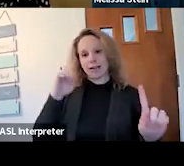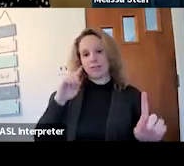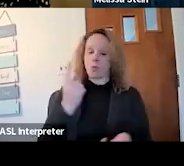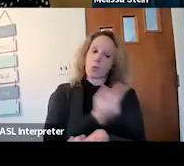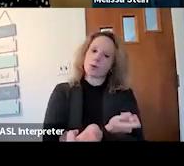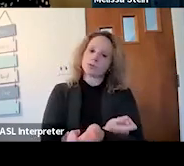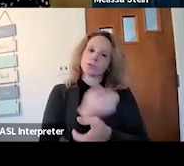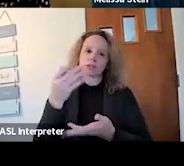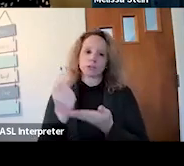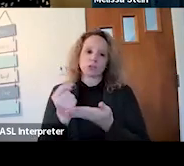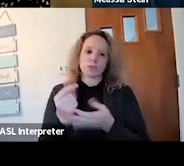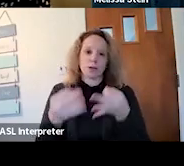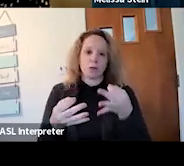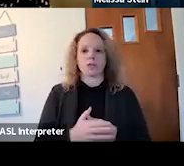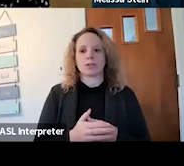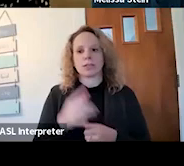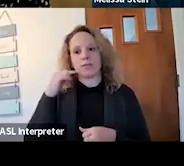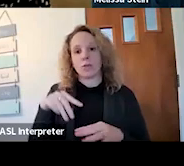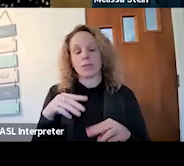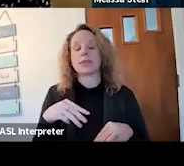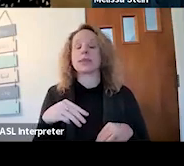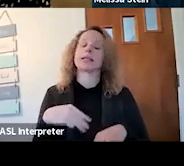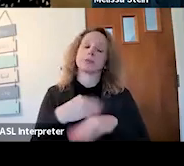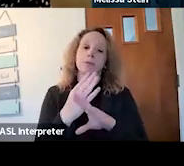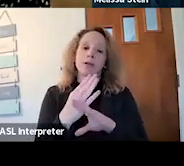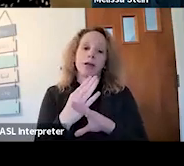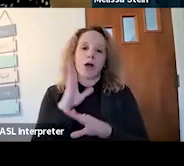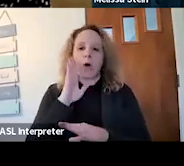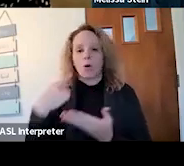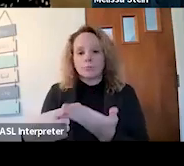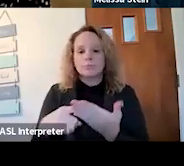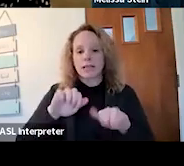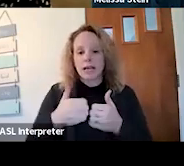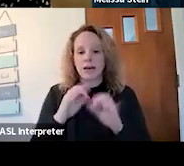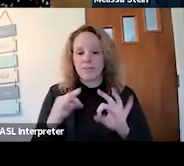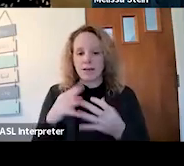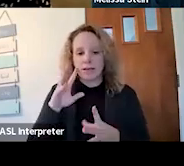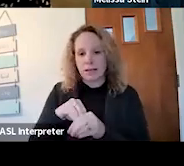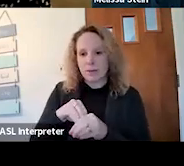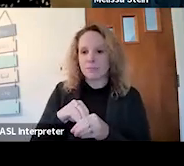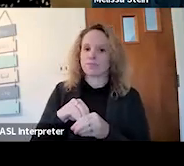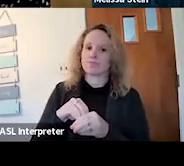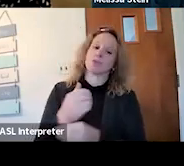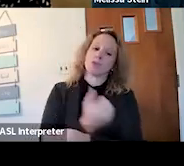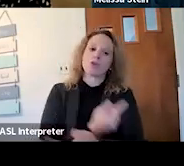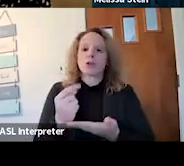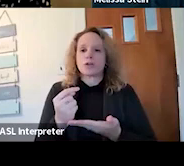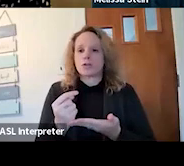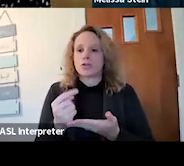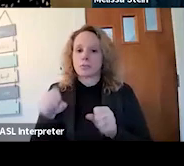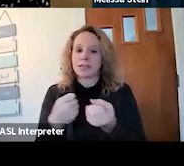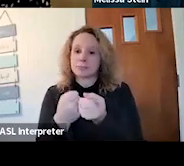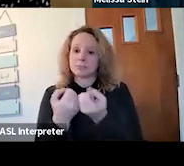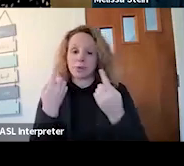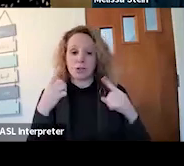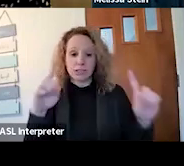treatment courts. In this webinar, our presenters will discuss ways that family engagement in drug treatment court settings can support the